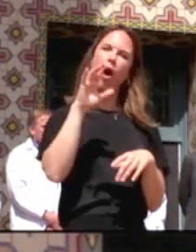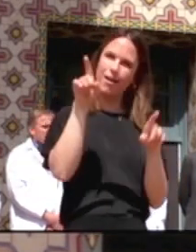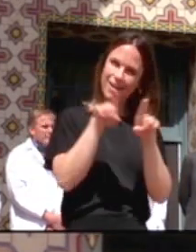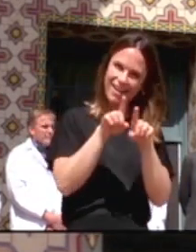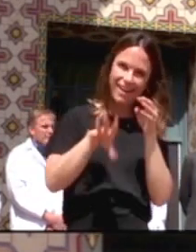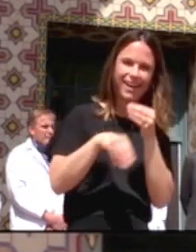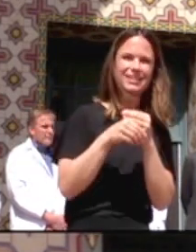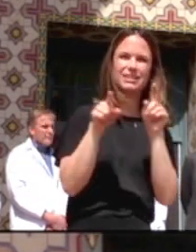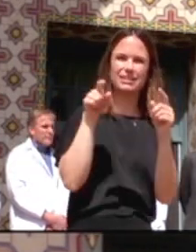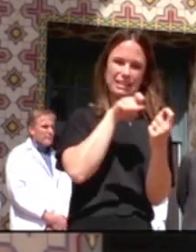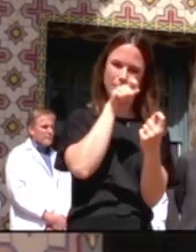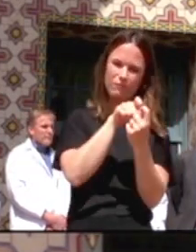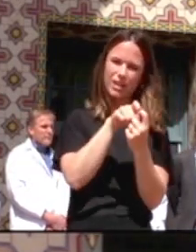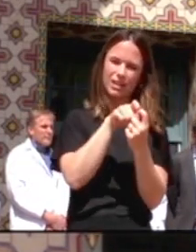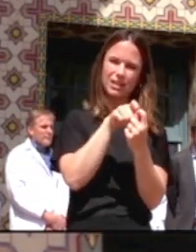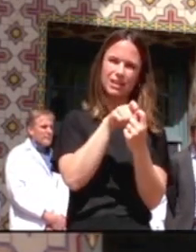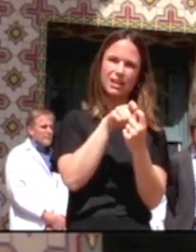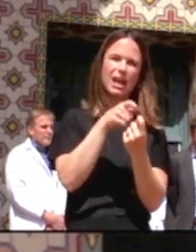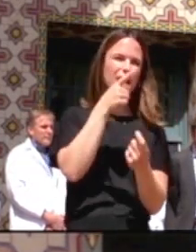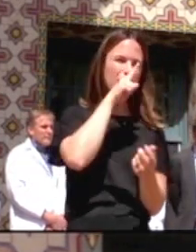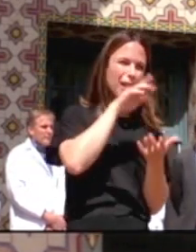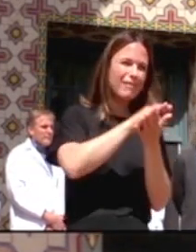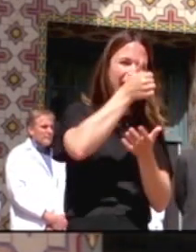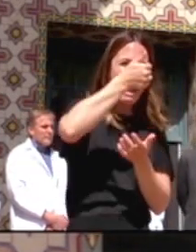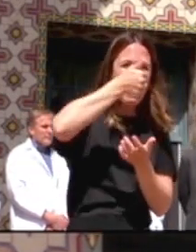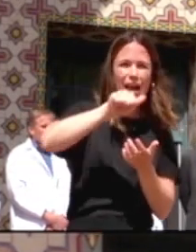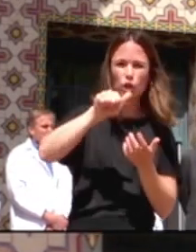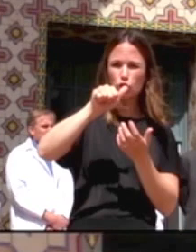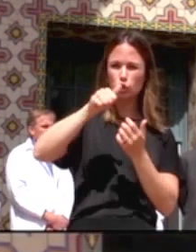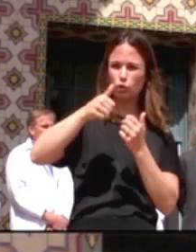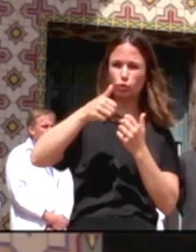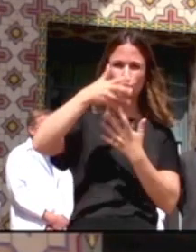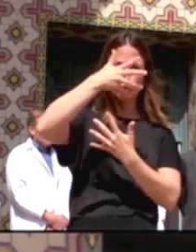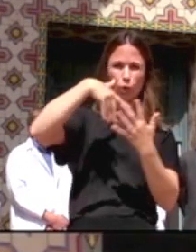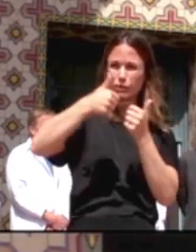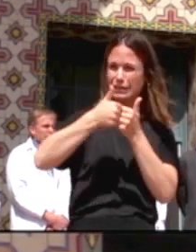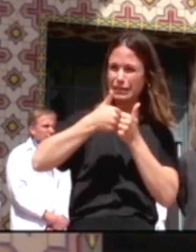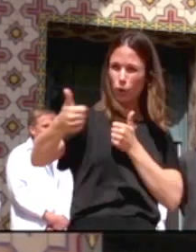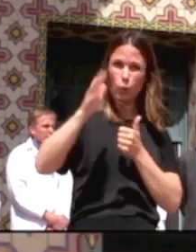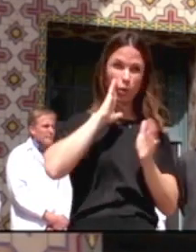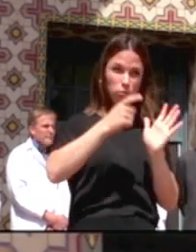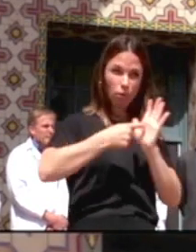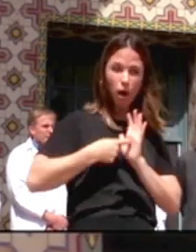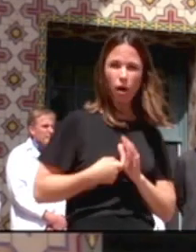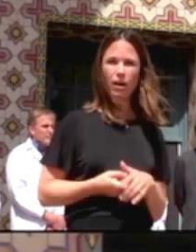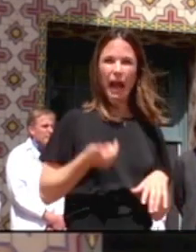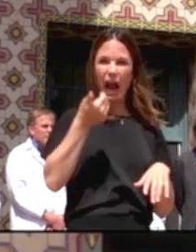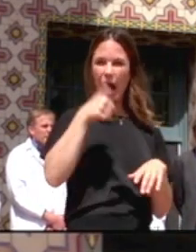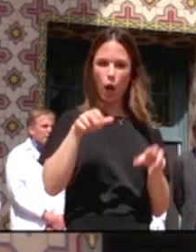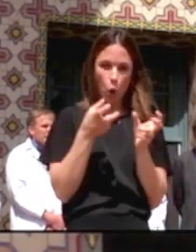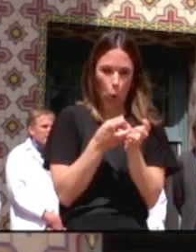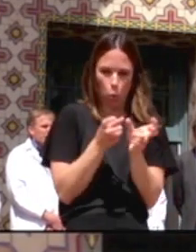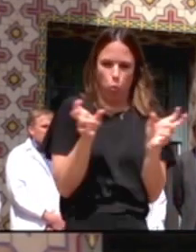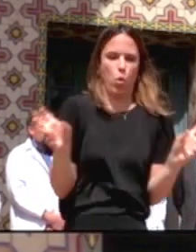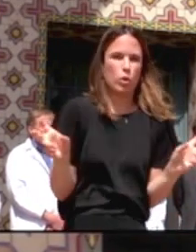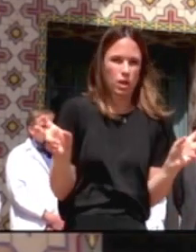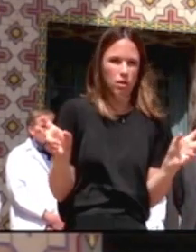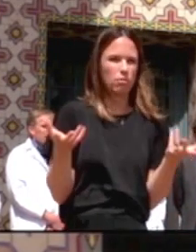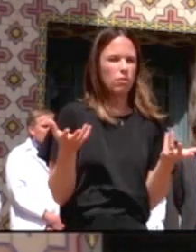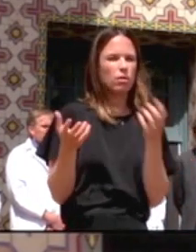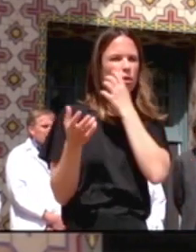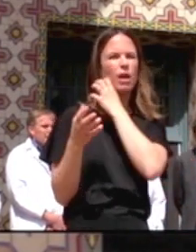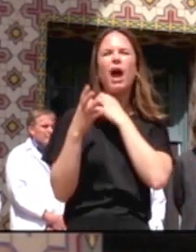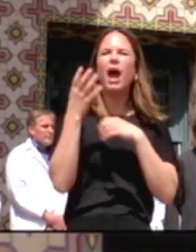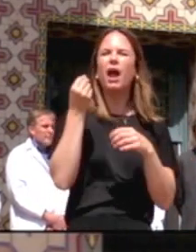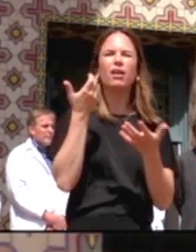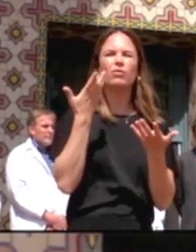specifically, if you believe any social distancing will still be required, any quarantining, and